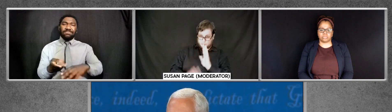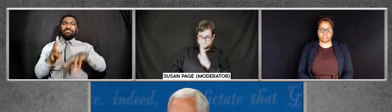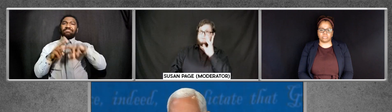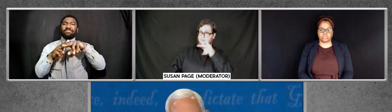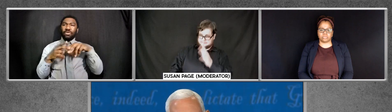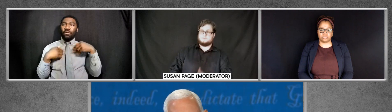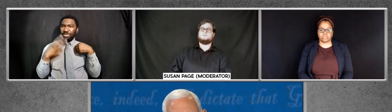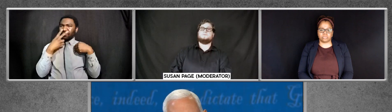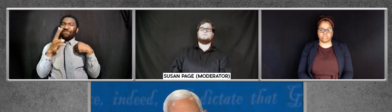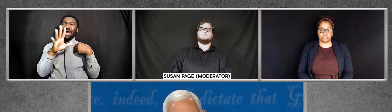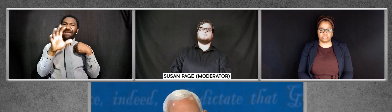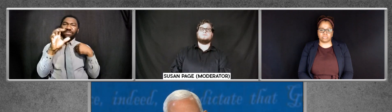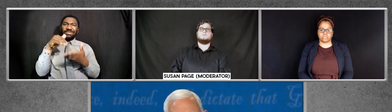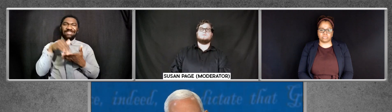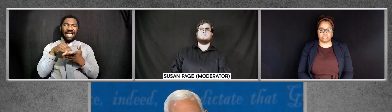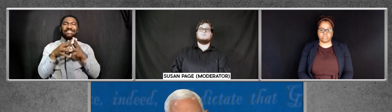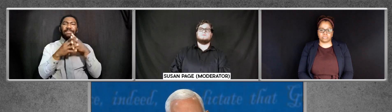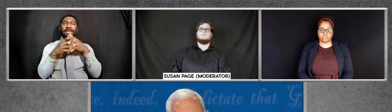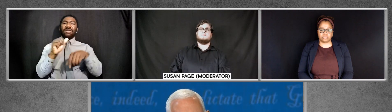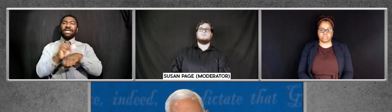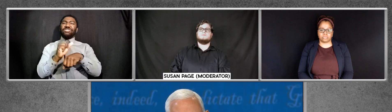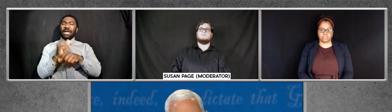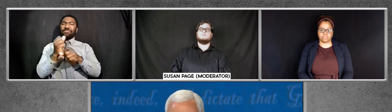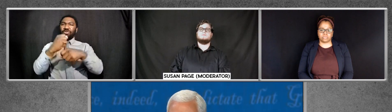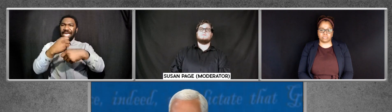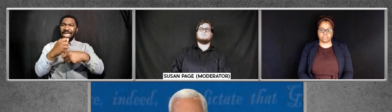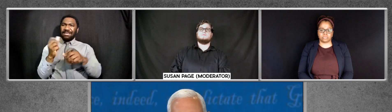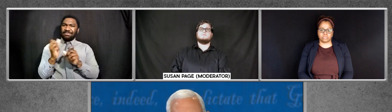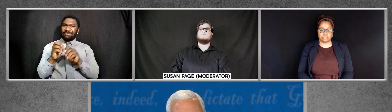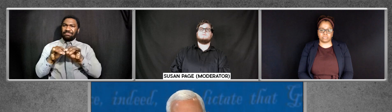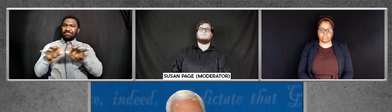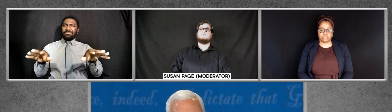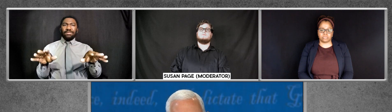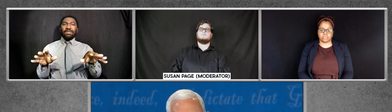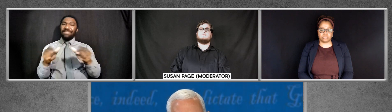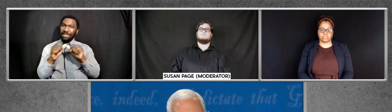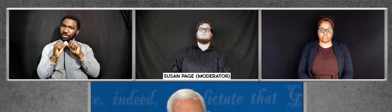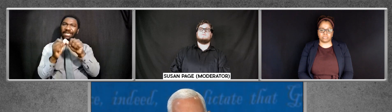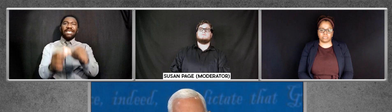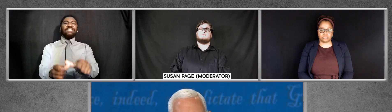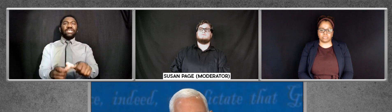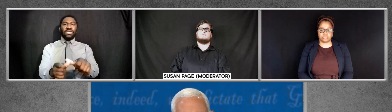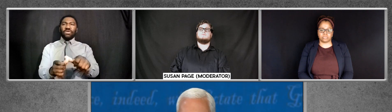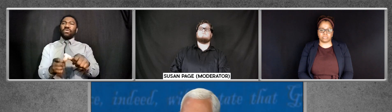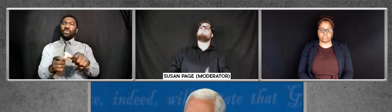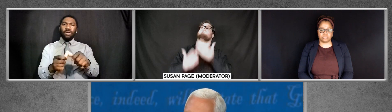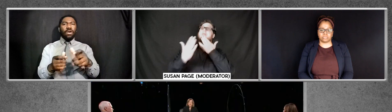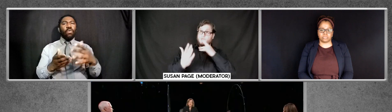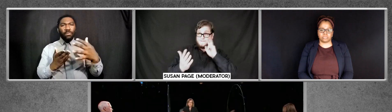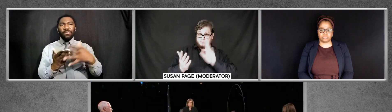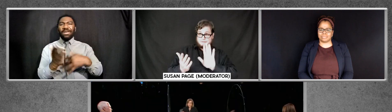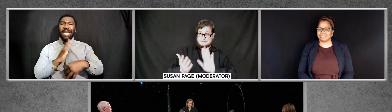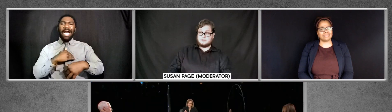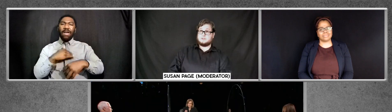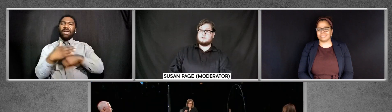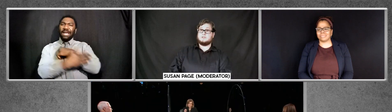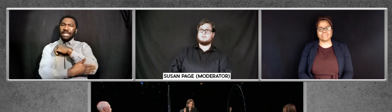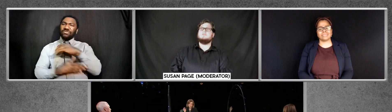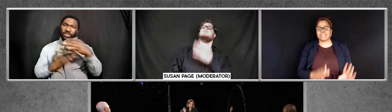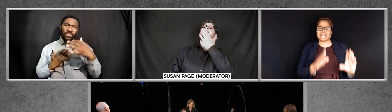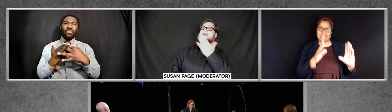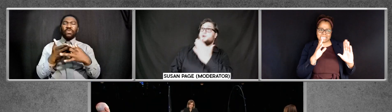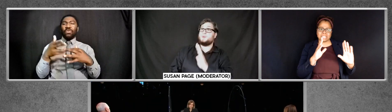created. And that's exactly the kind of growth we're going to continue to see as we bring our nation through this pandemic. But a Green New Deal, your